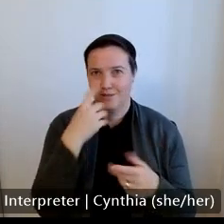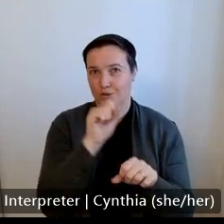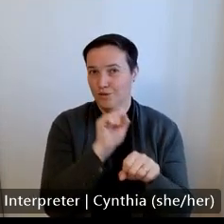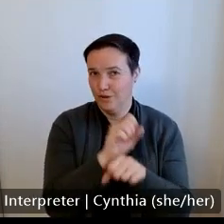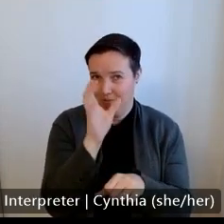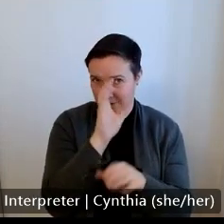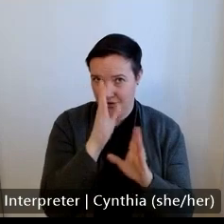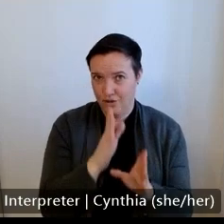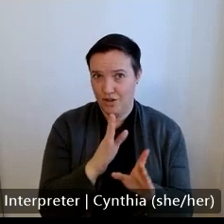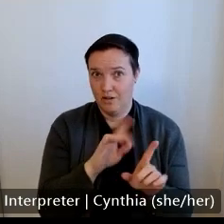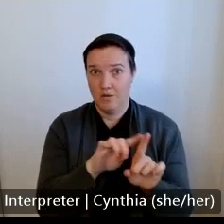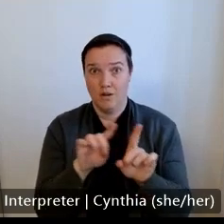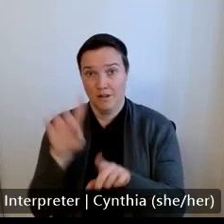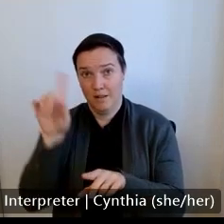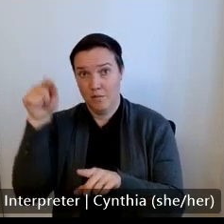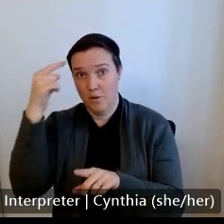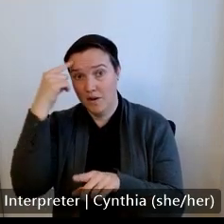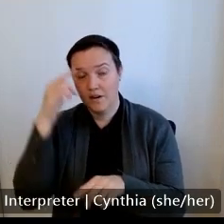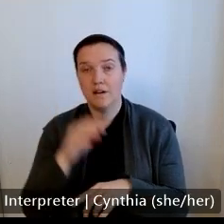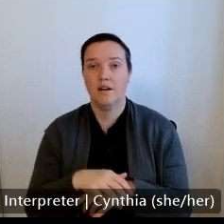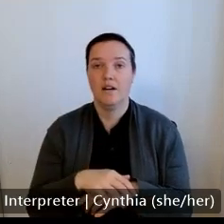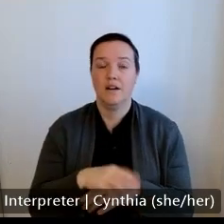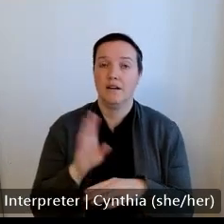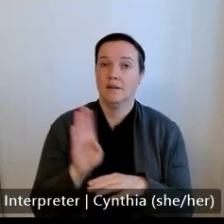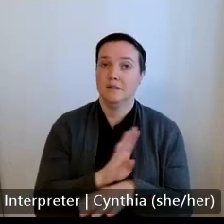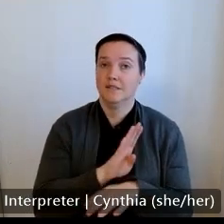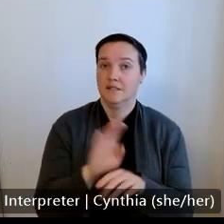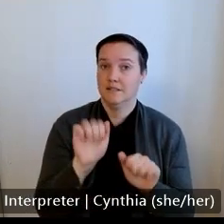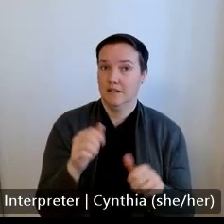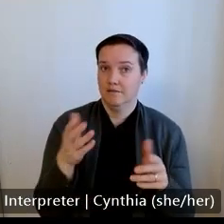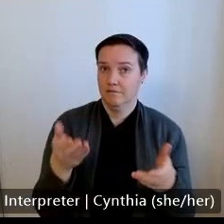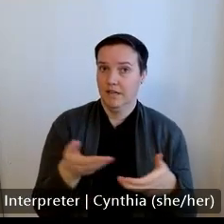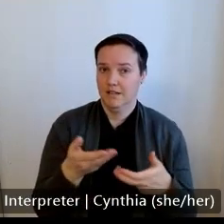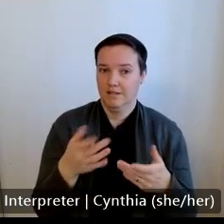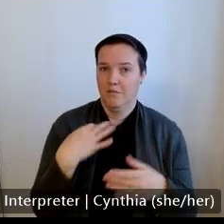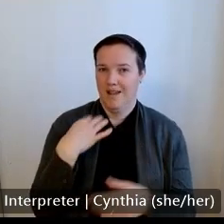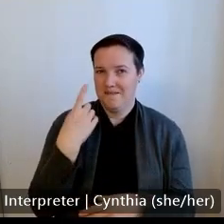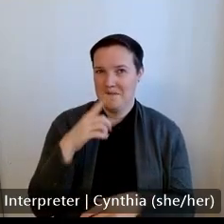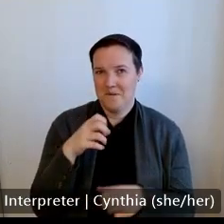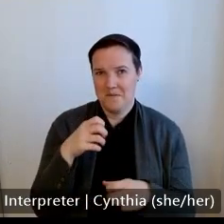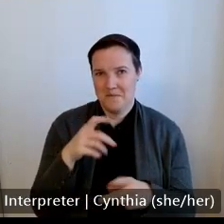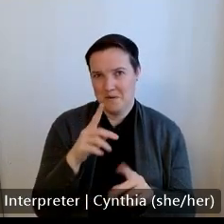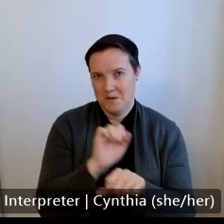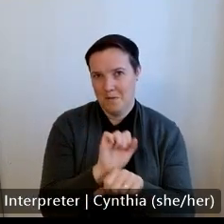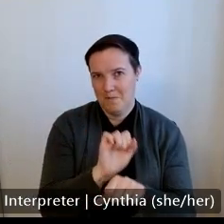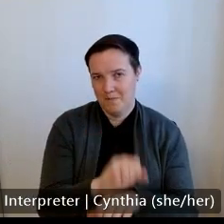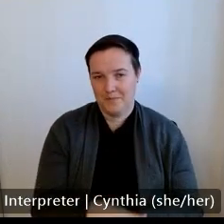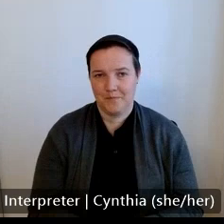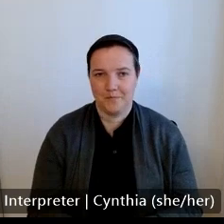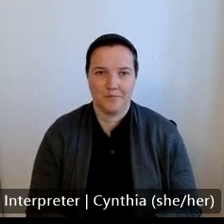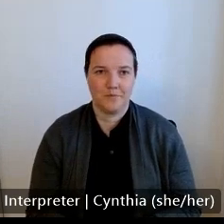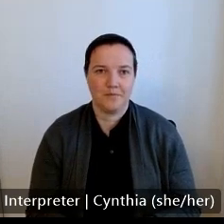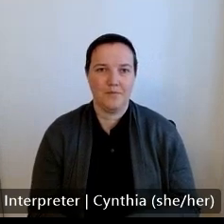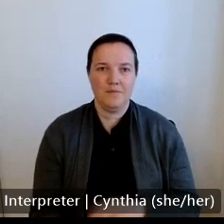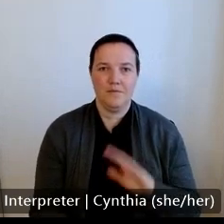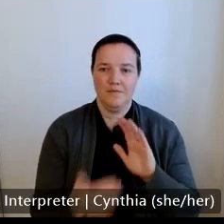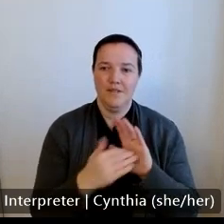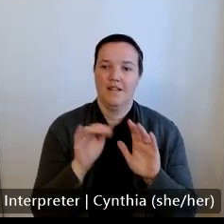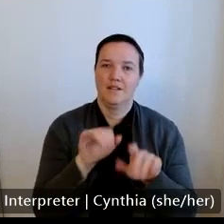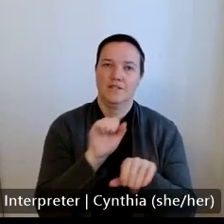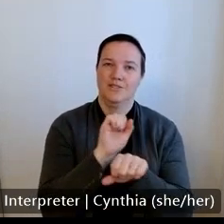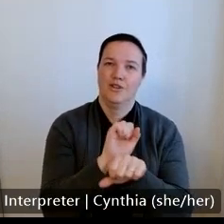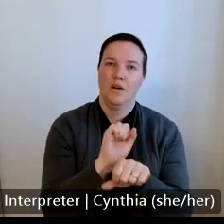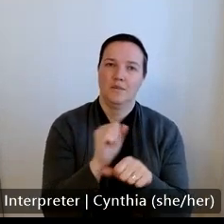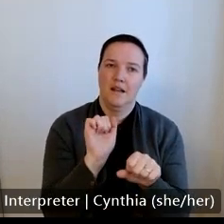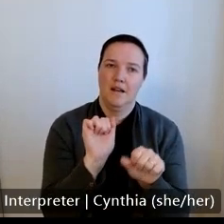employer. And businesses can invite you to apply for their job opportunities. So again, that's Jobsability